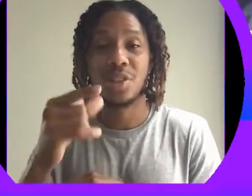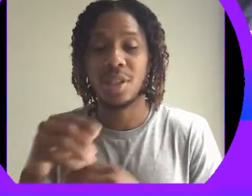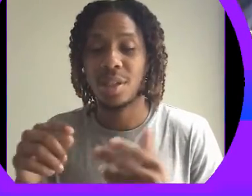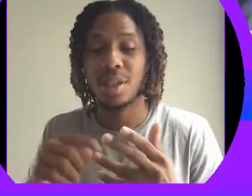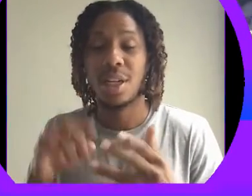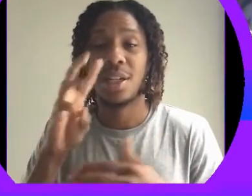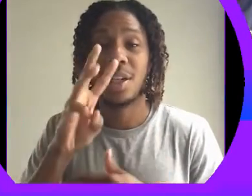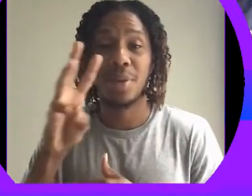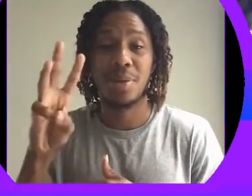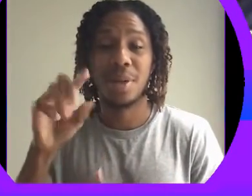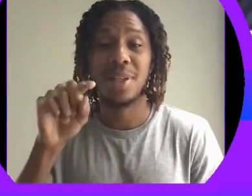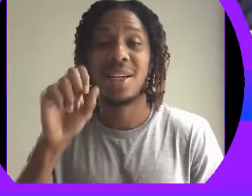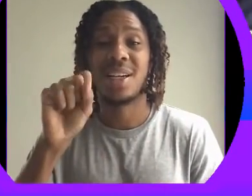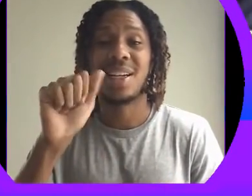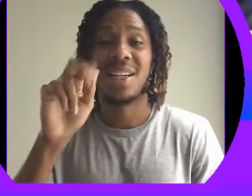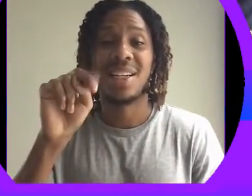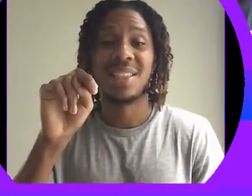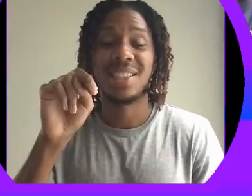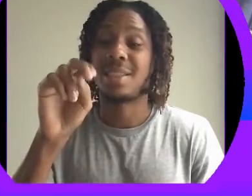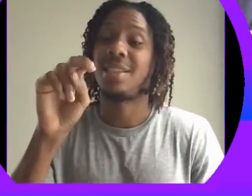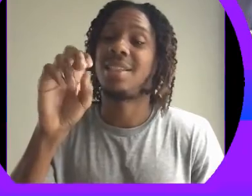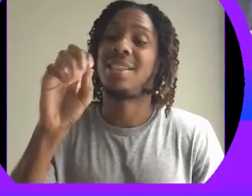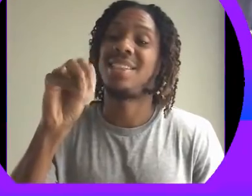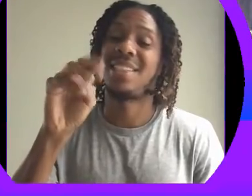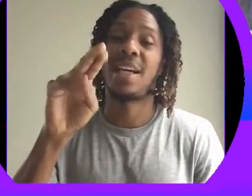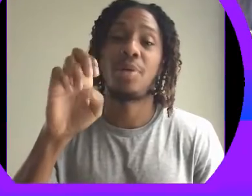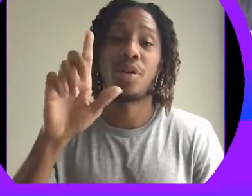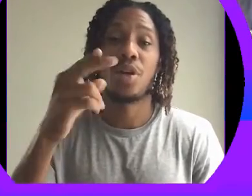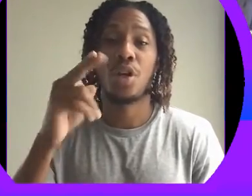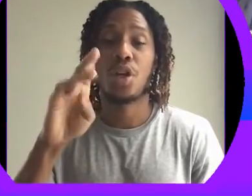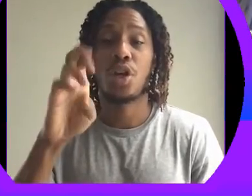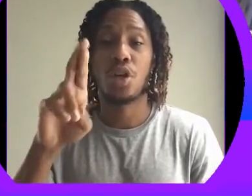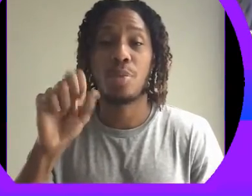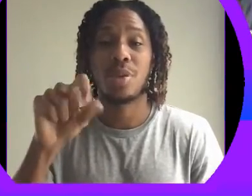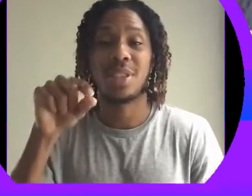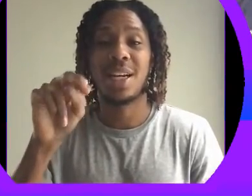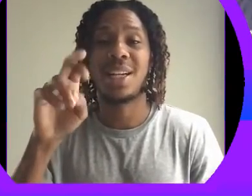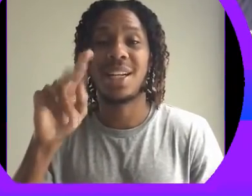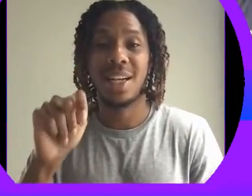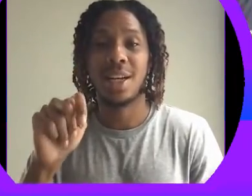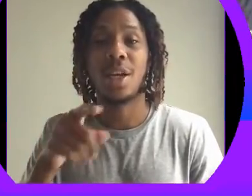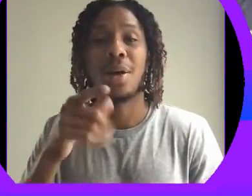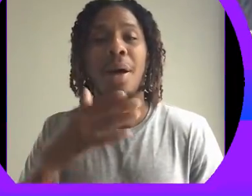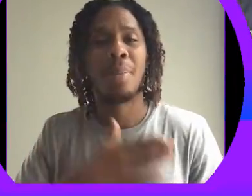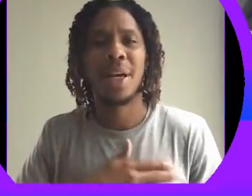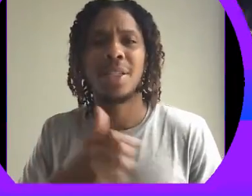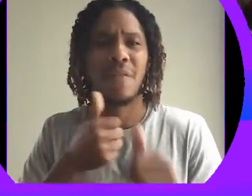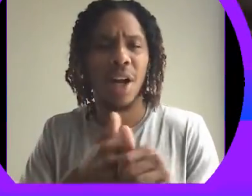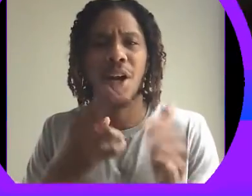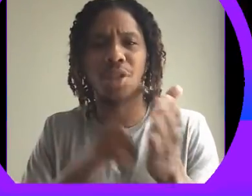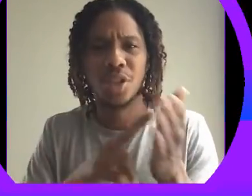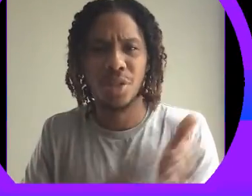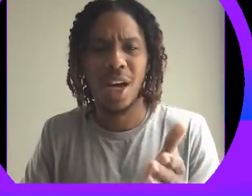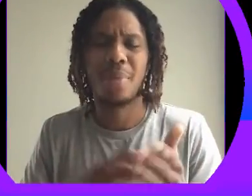www.samuelhuber.net. Please follow, please subscribe, and please enjoy the rest of your evening, morning, or midday. Bye.